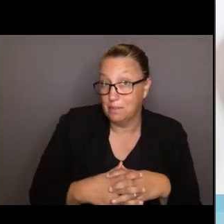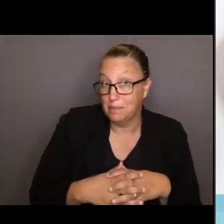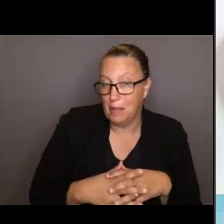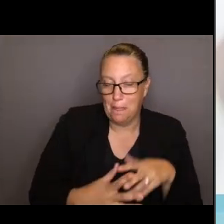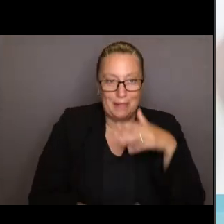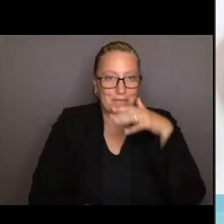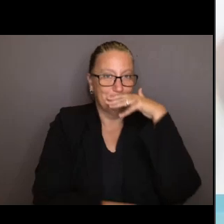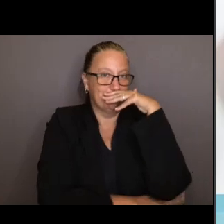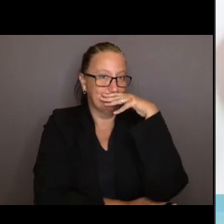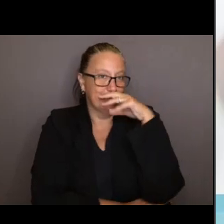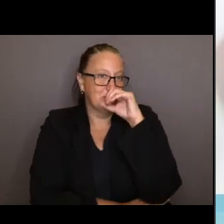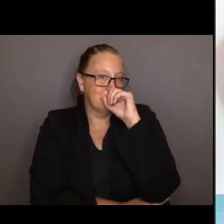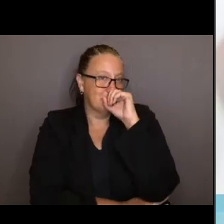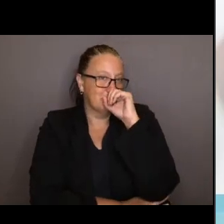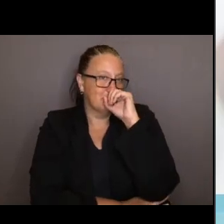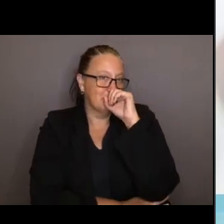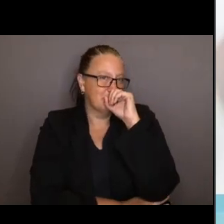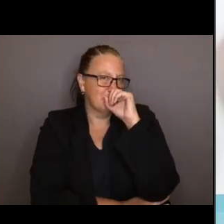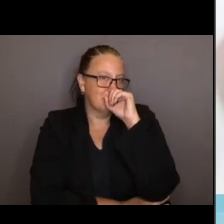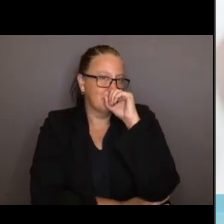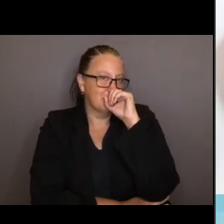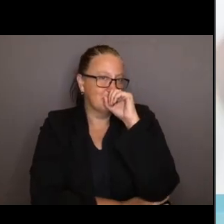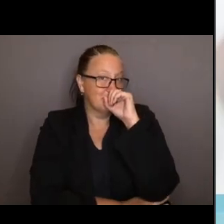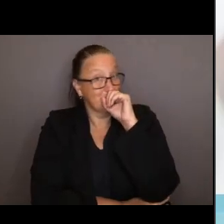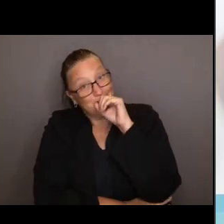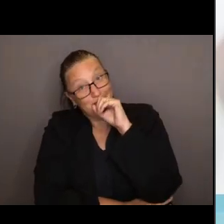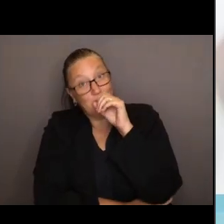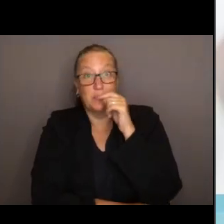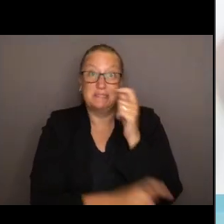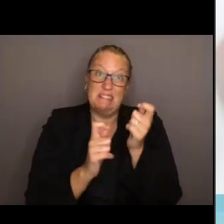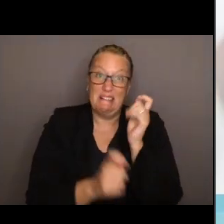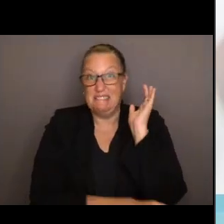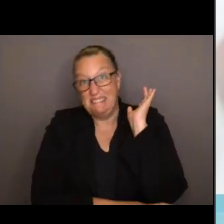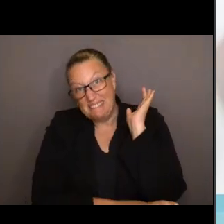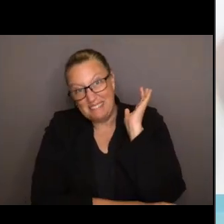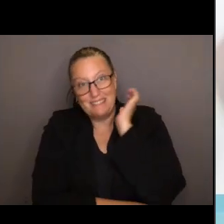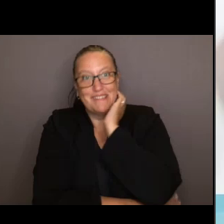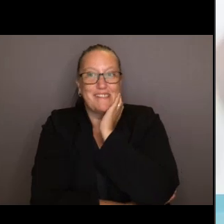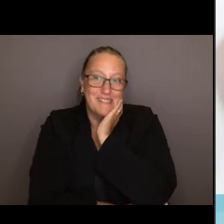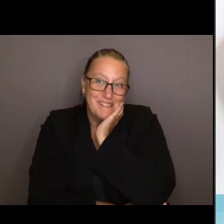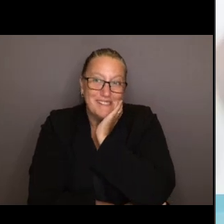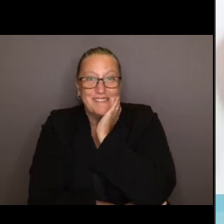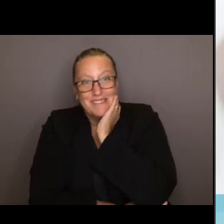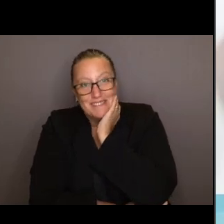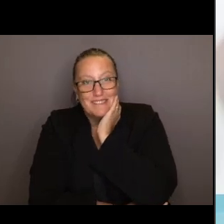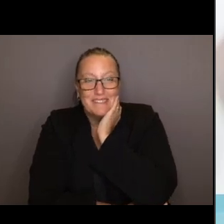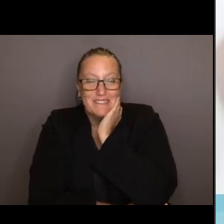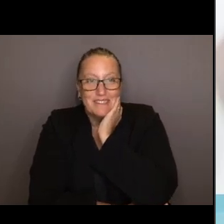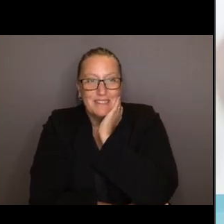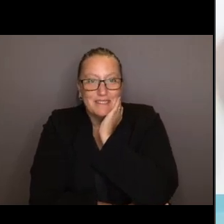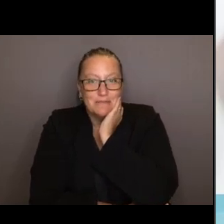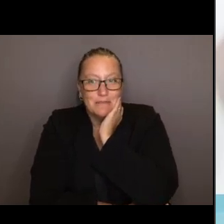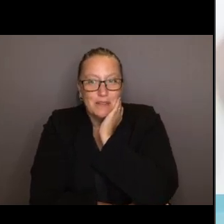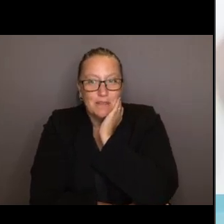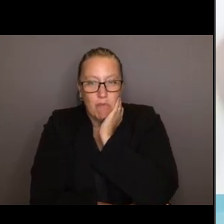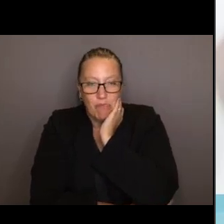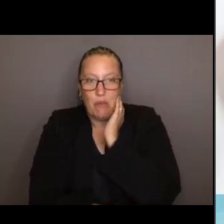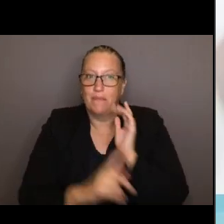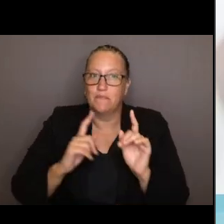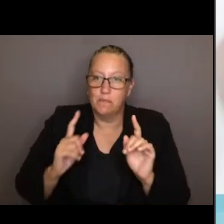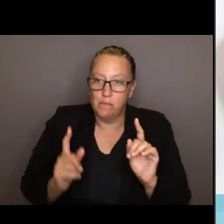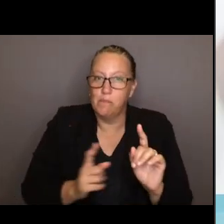We can test two putative fathers. Yes. Because I guess that's probably one to follow up